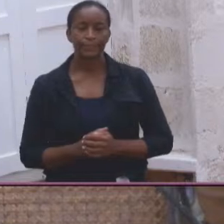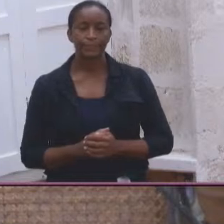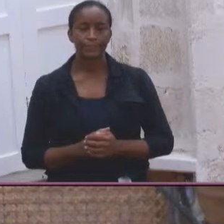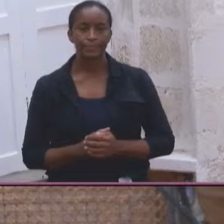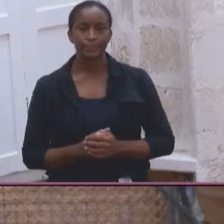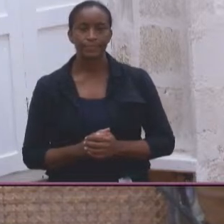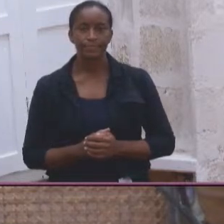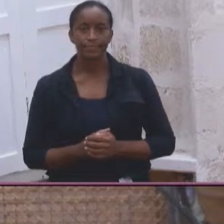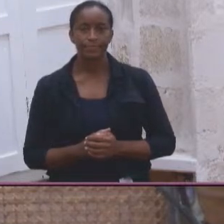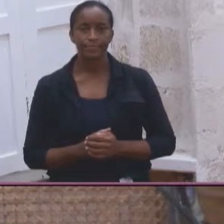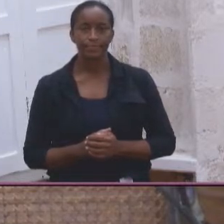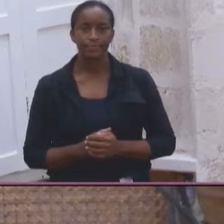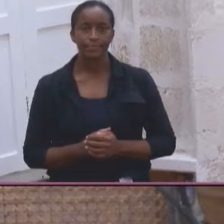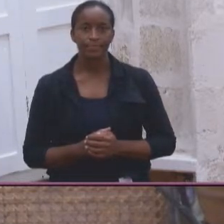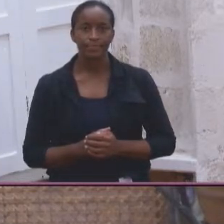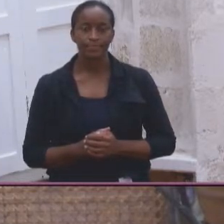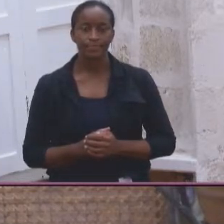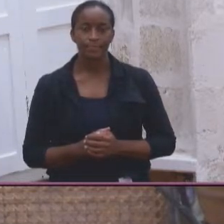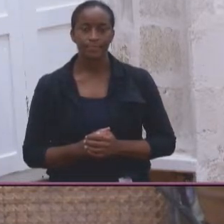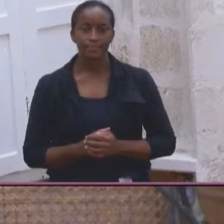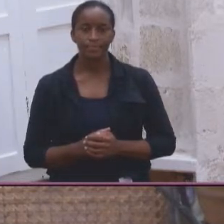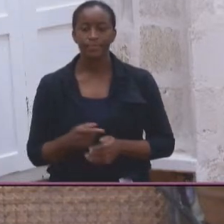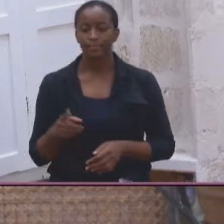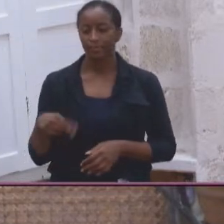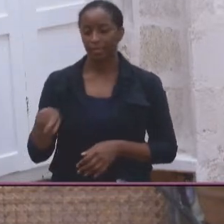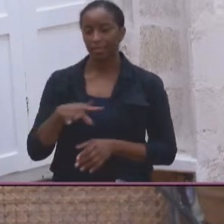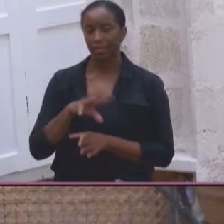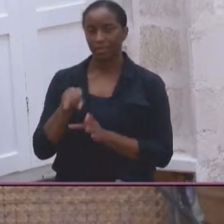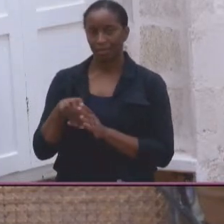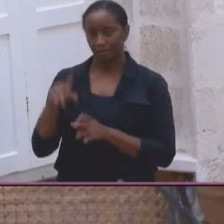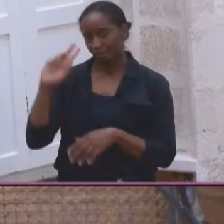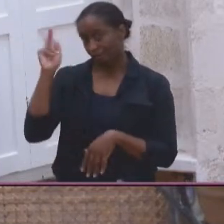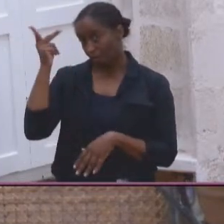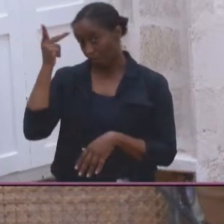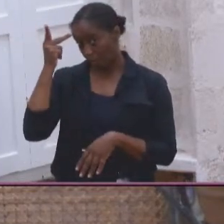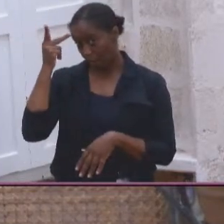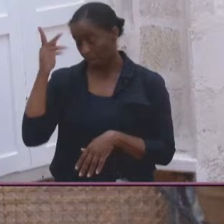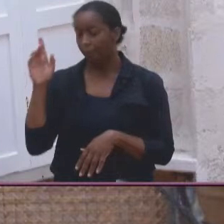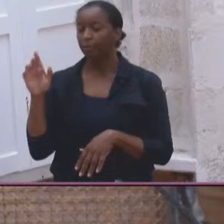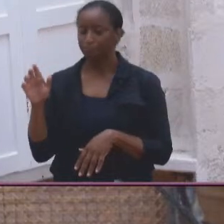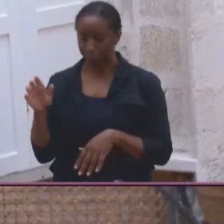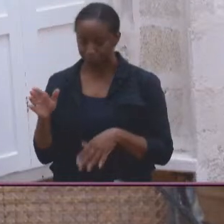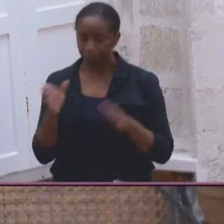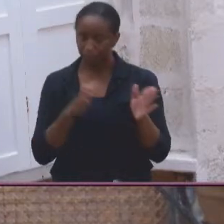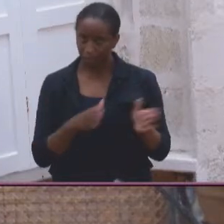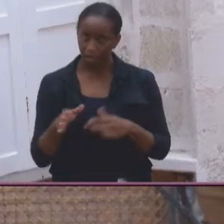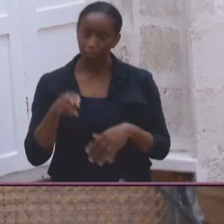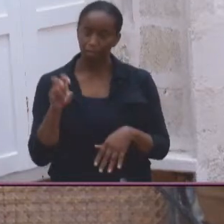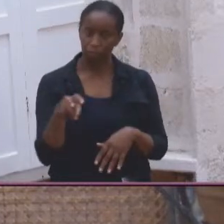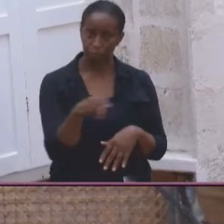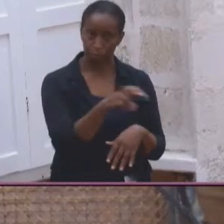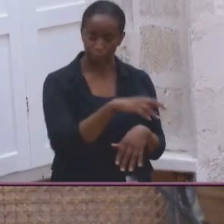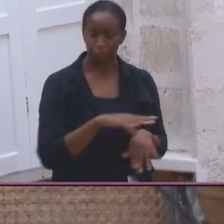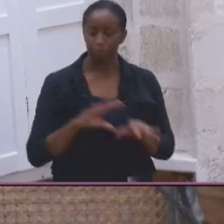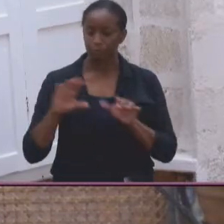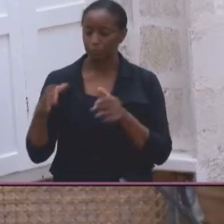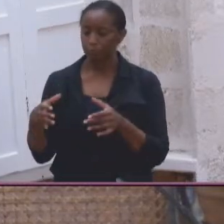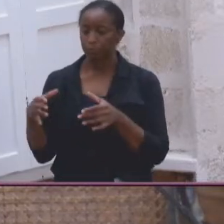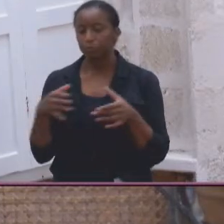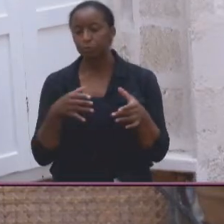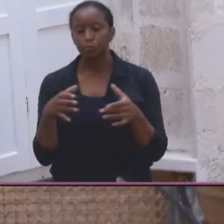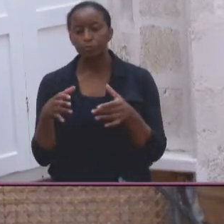There was a tour organized for parliamentarians into the prison. And at that time, there were a number of